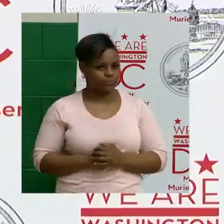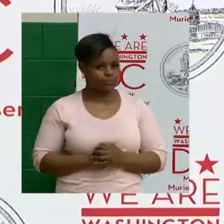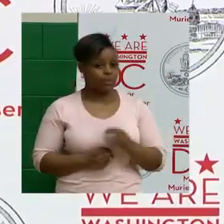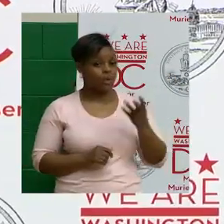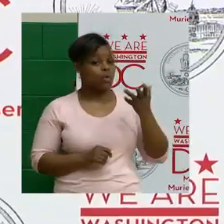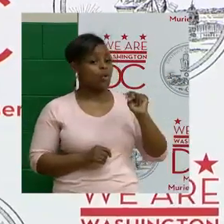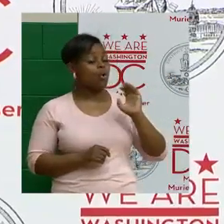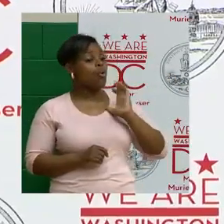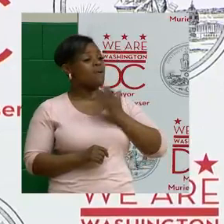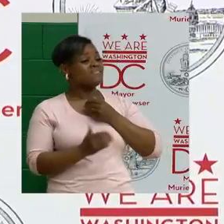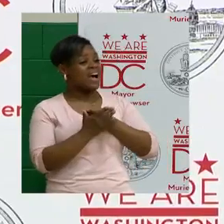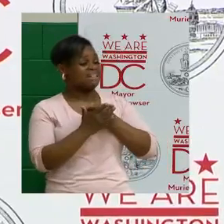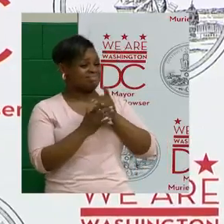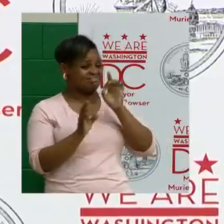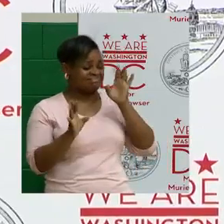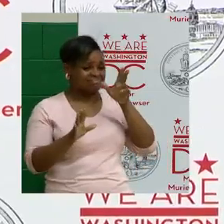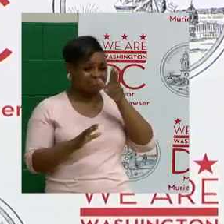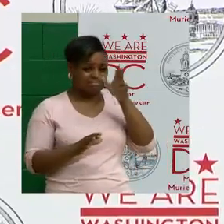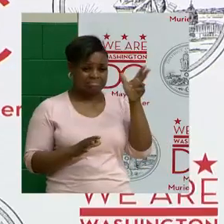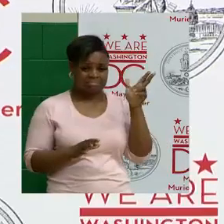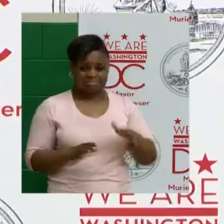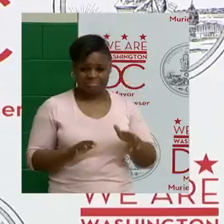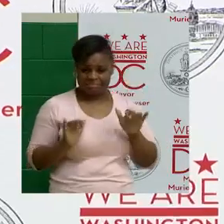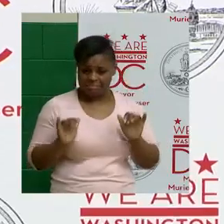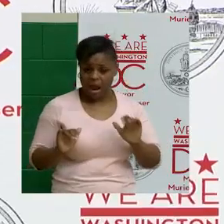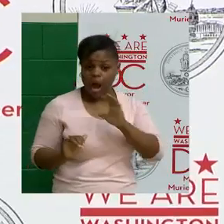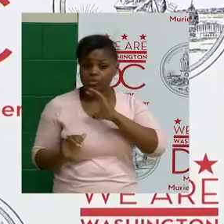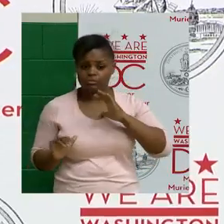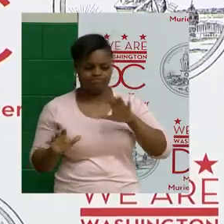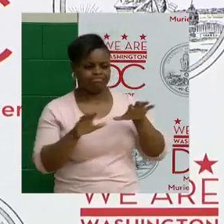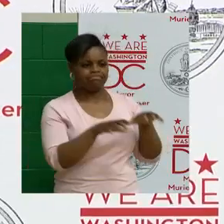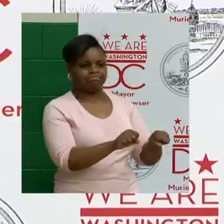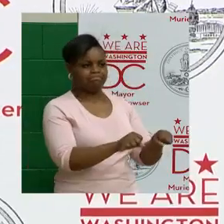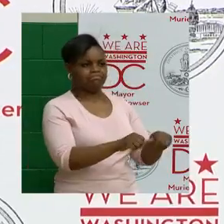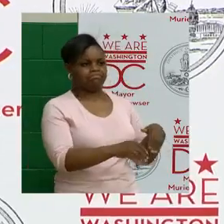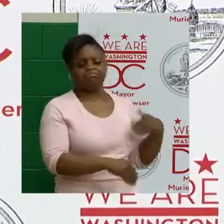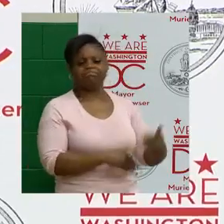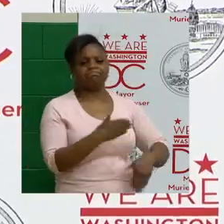that we were taken over by the Congress in many ways.